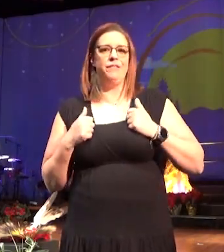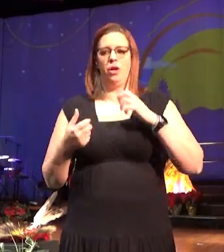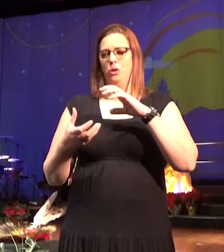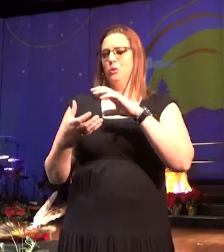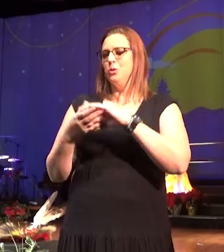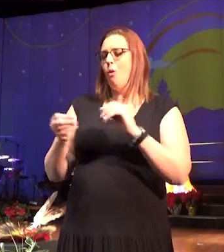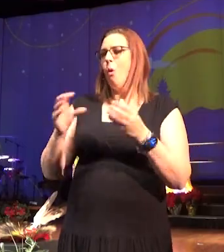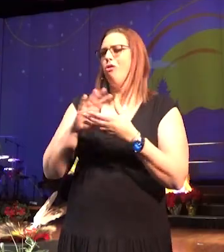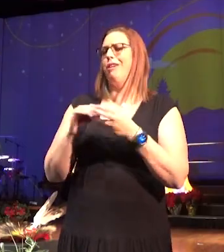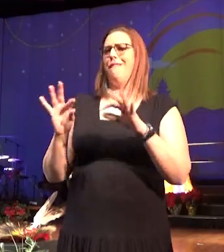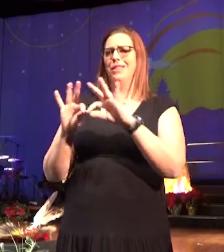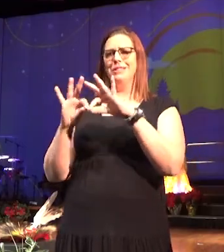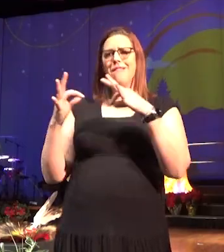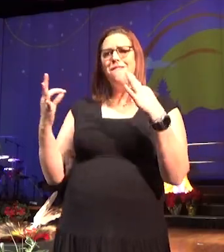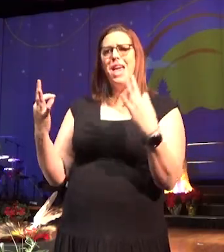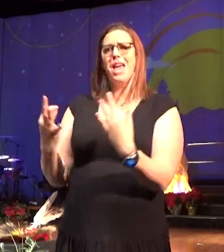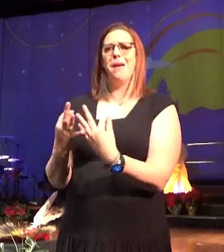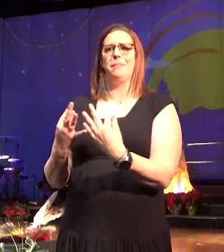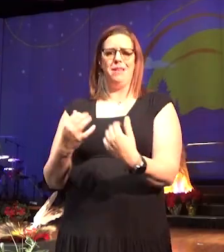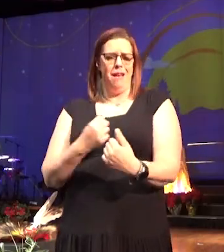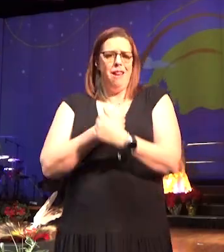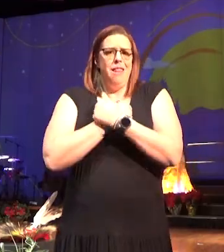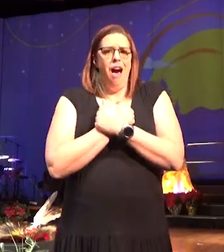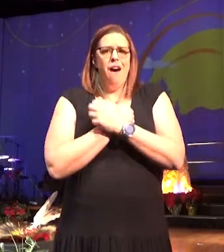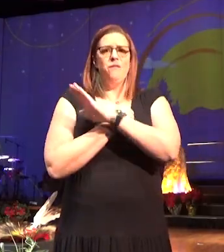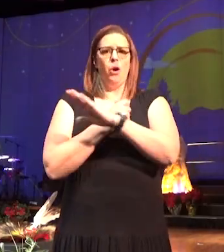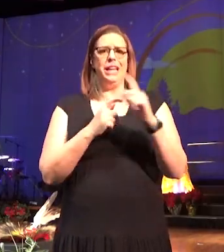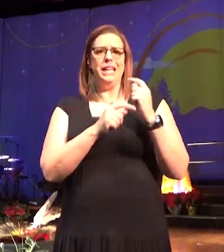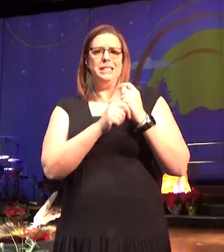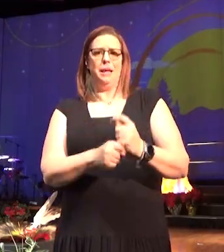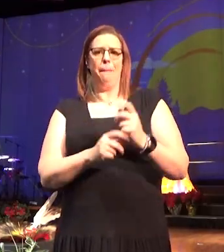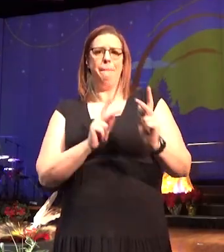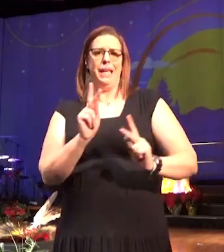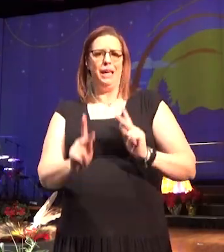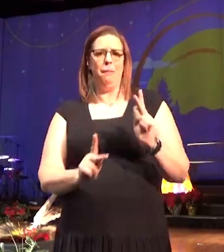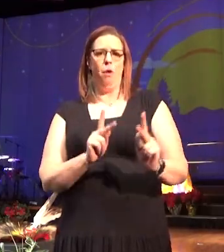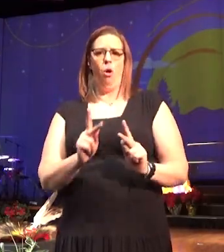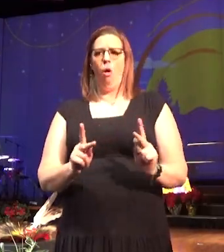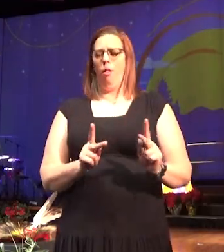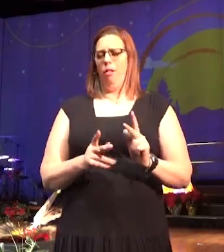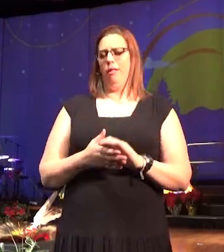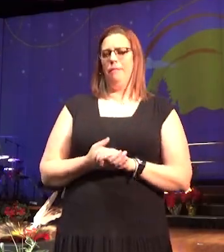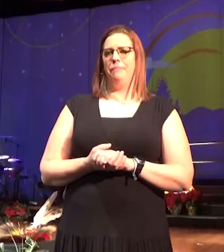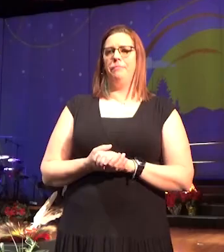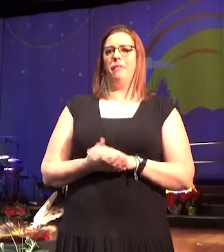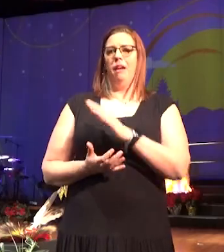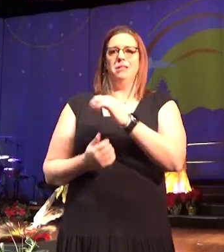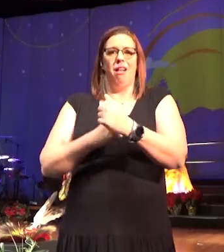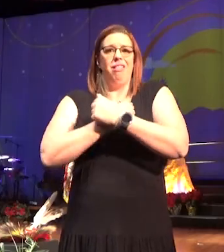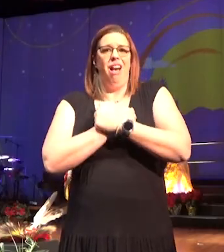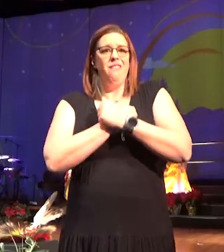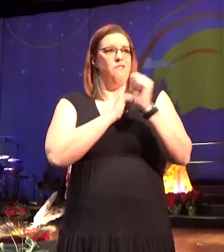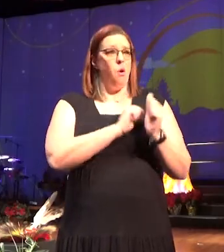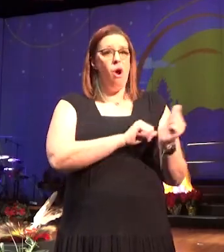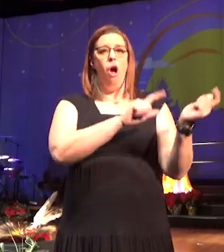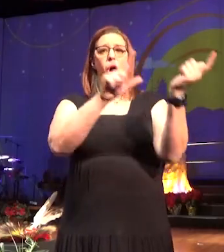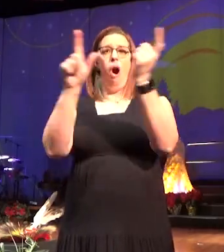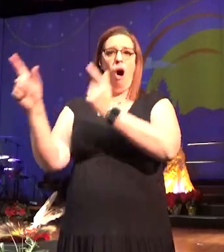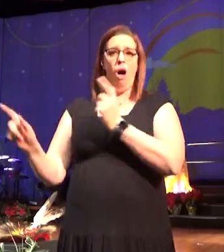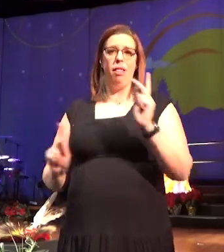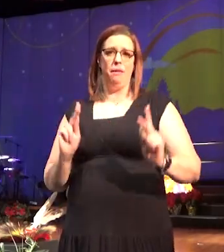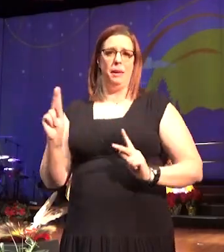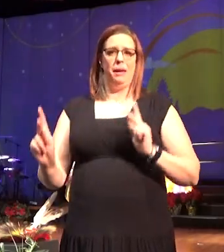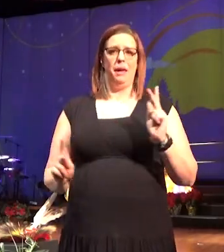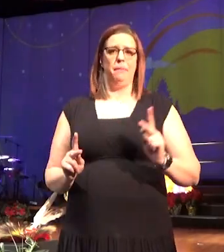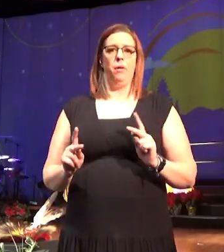with his family, his love for his people, his love for this way of life, his love for all people.